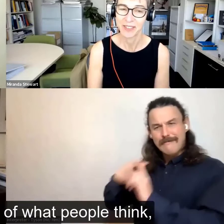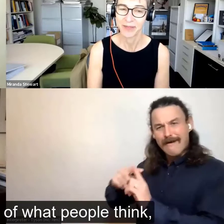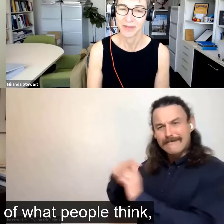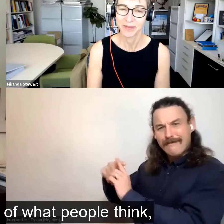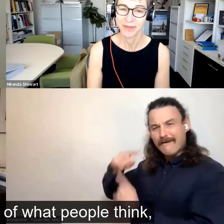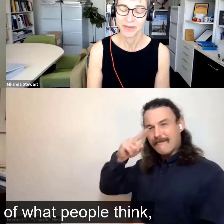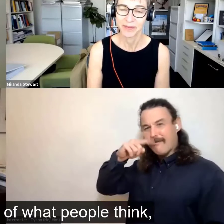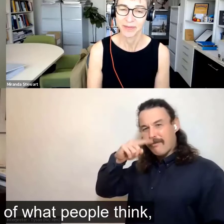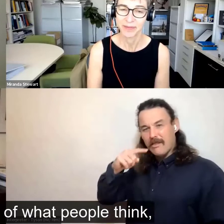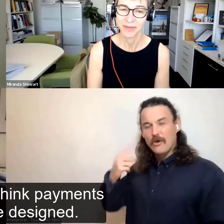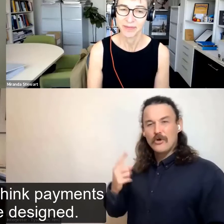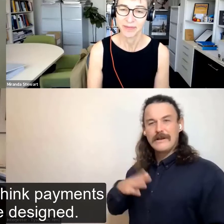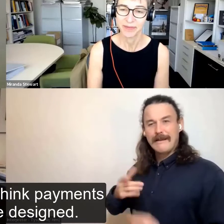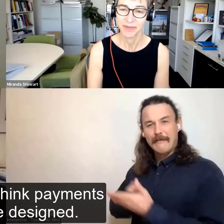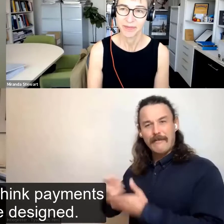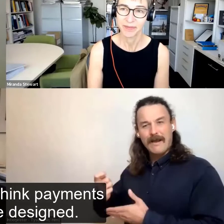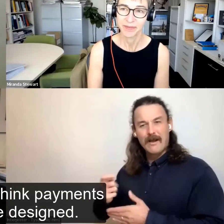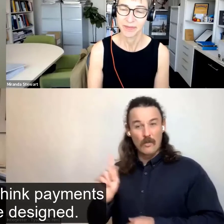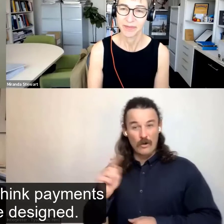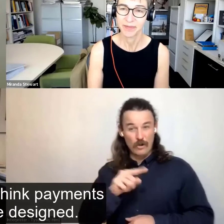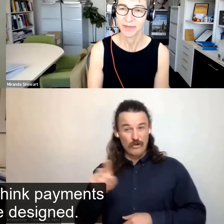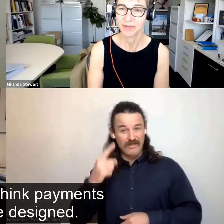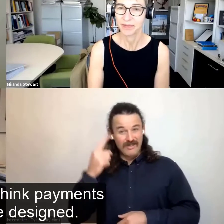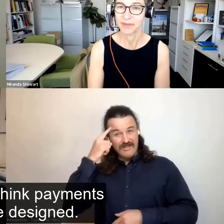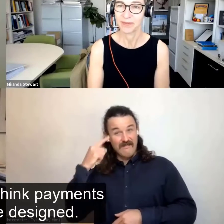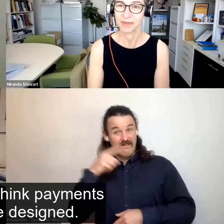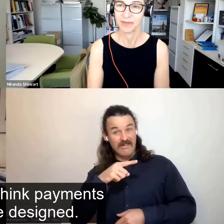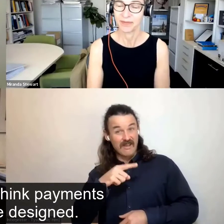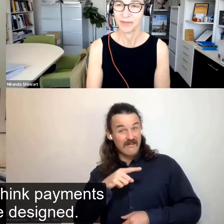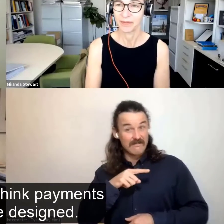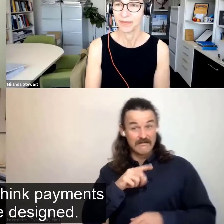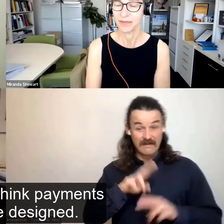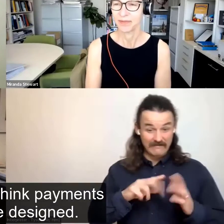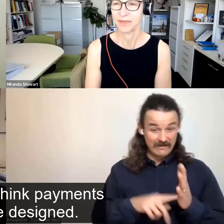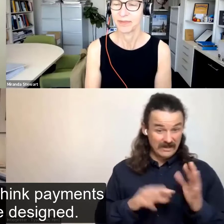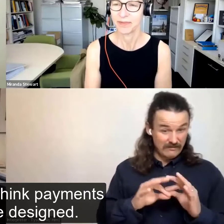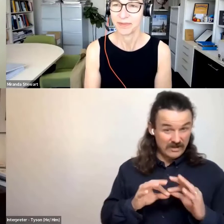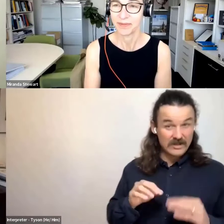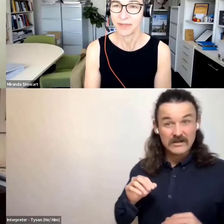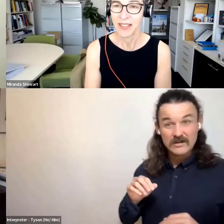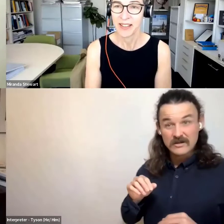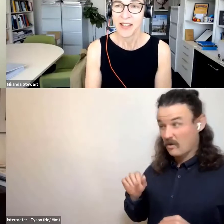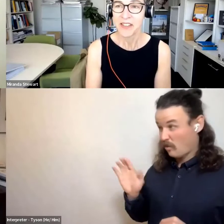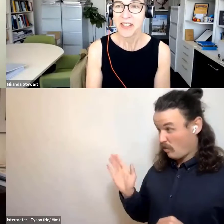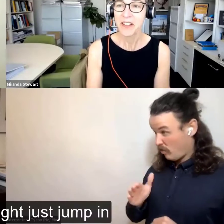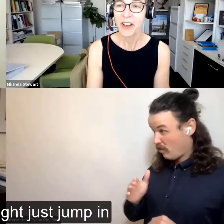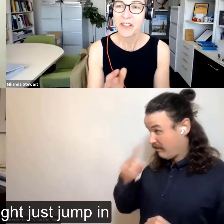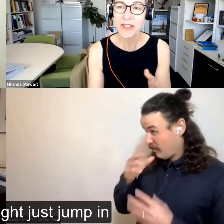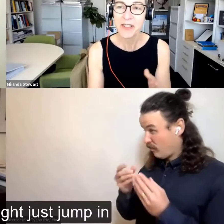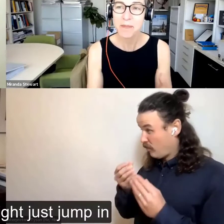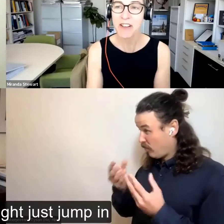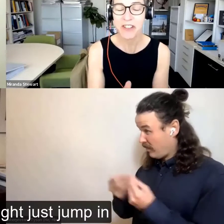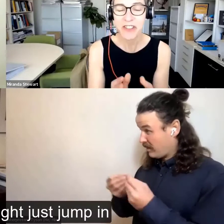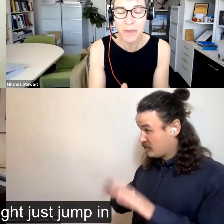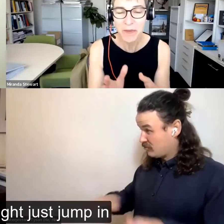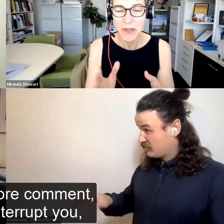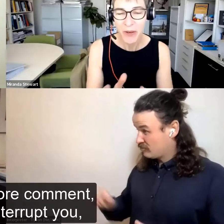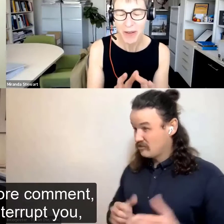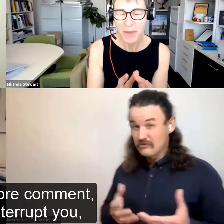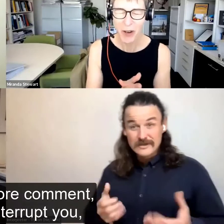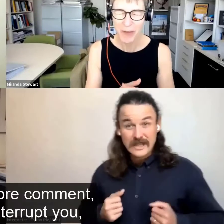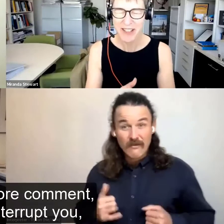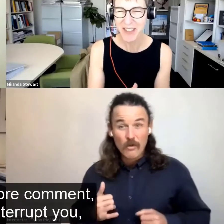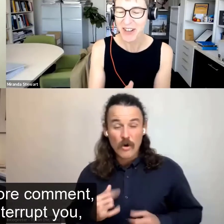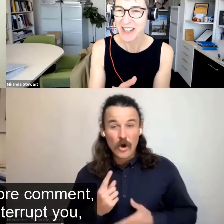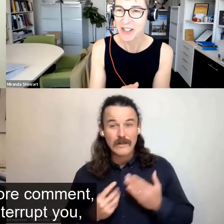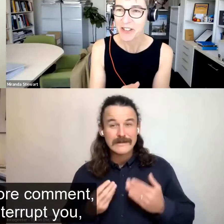people think, how people think payments should be designed. Dina, I might jump in with